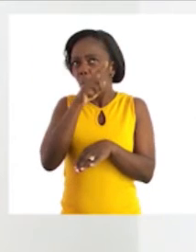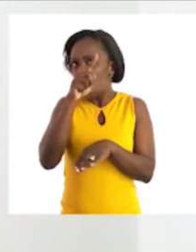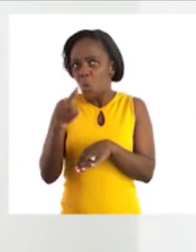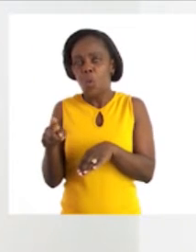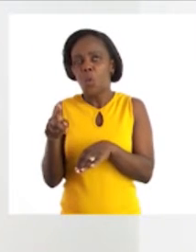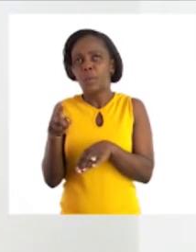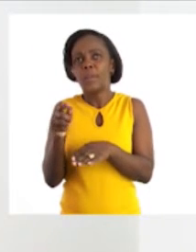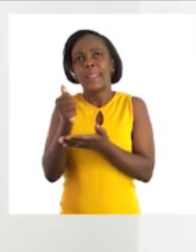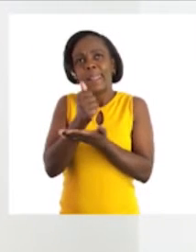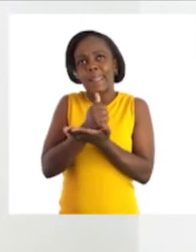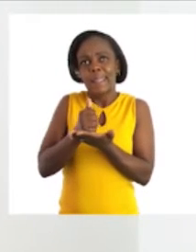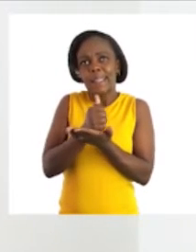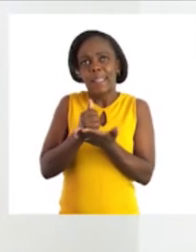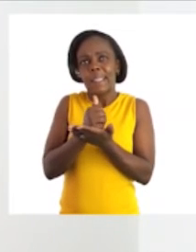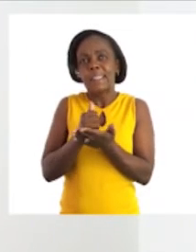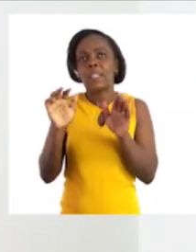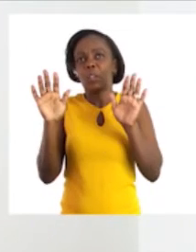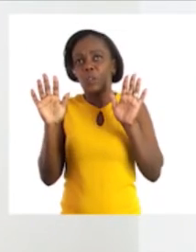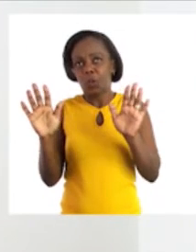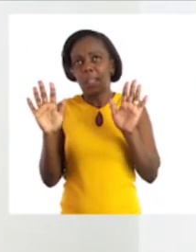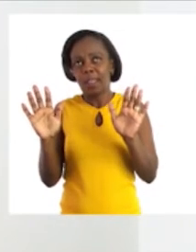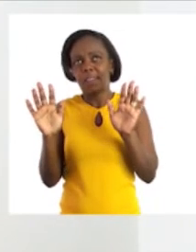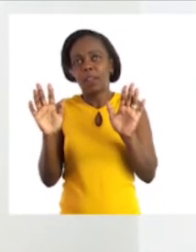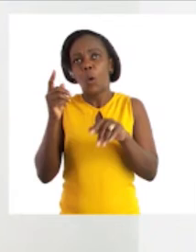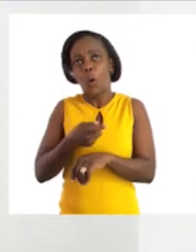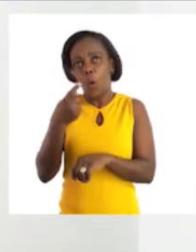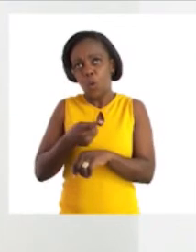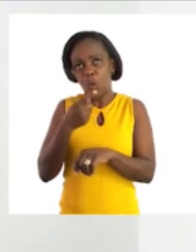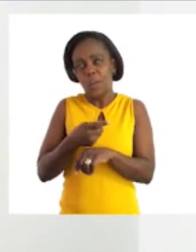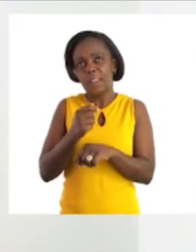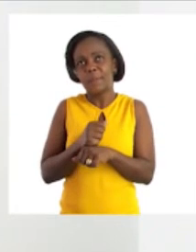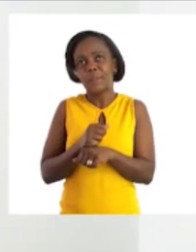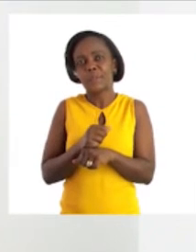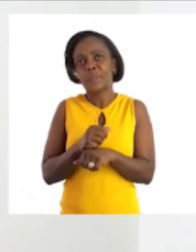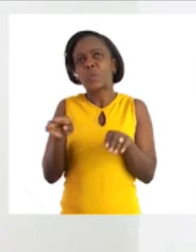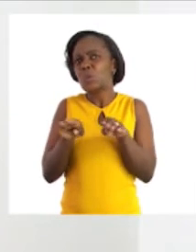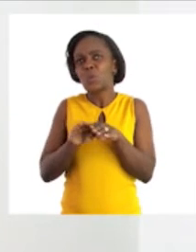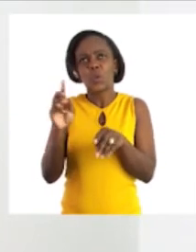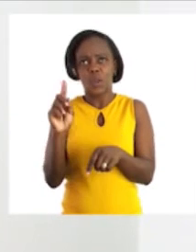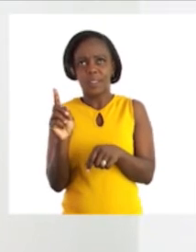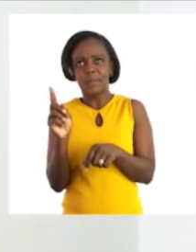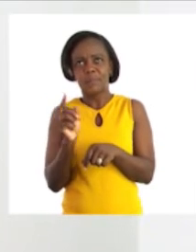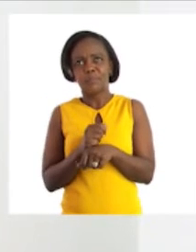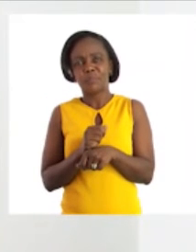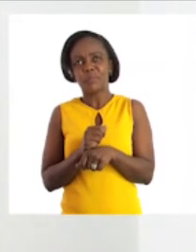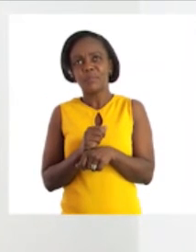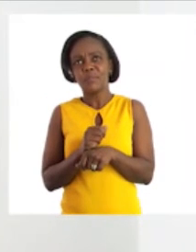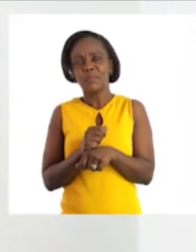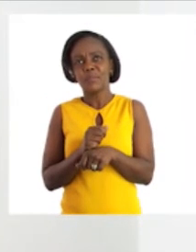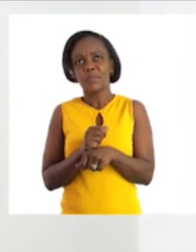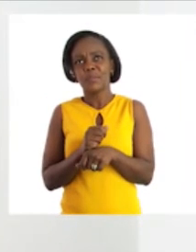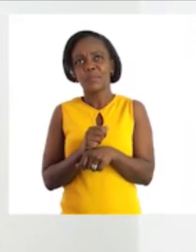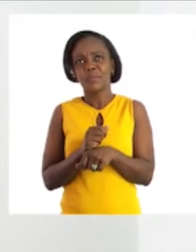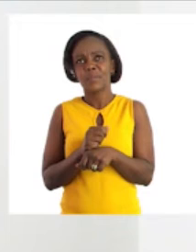hands nicely and you are very sure that they are clean. So what should I do then? You must do